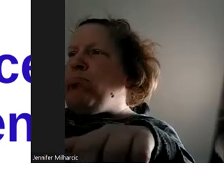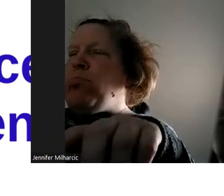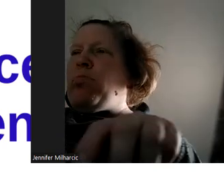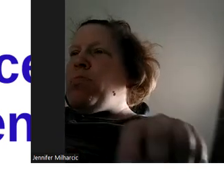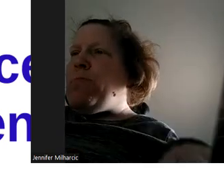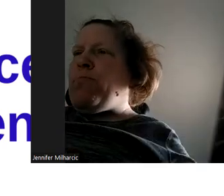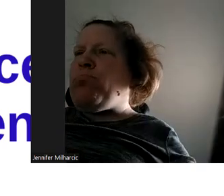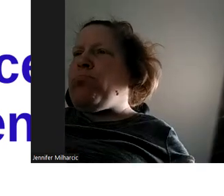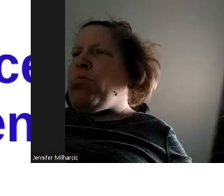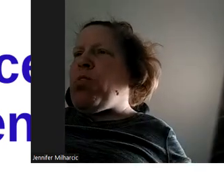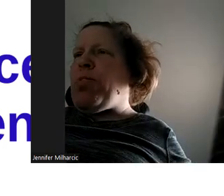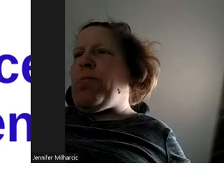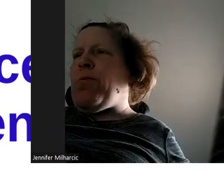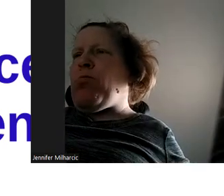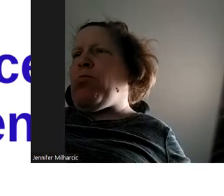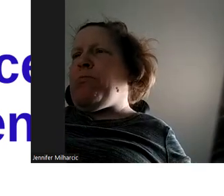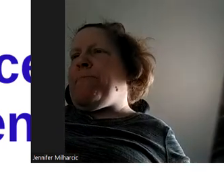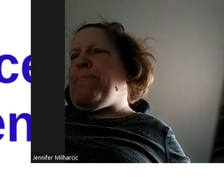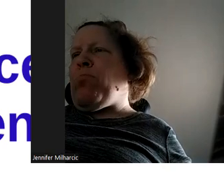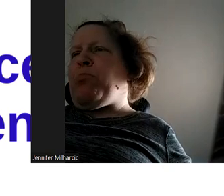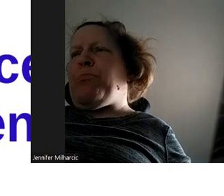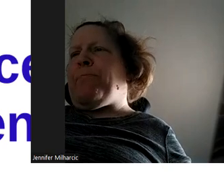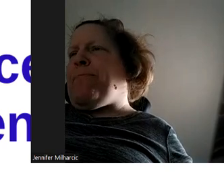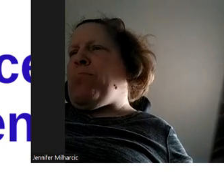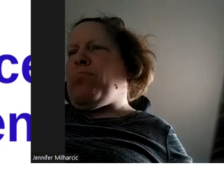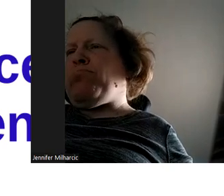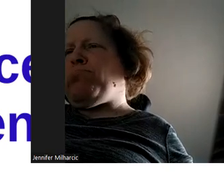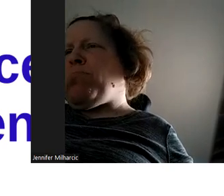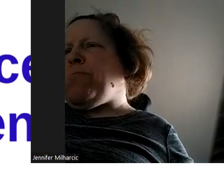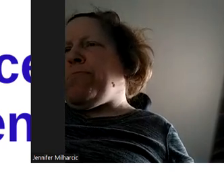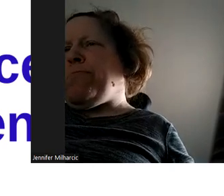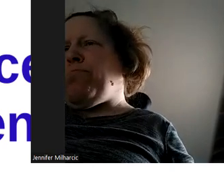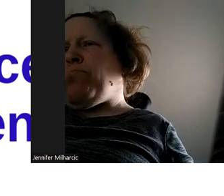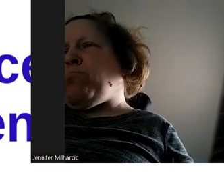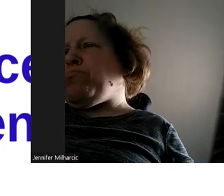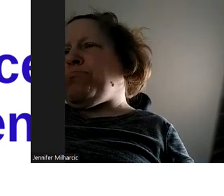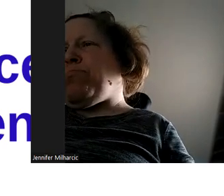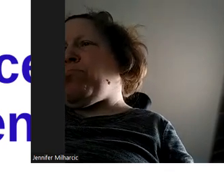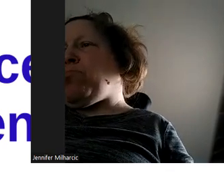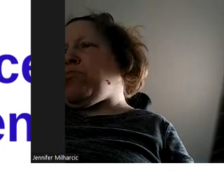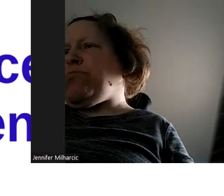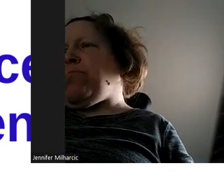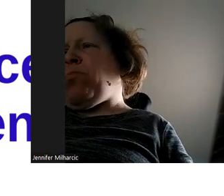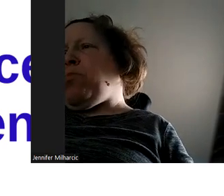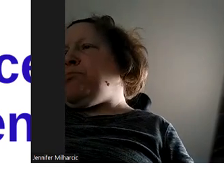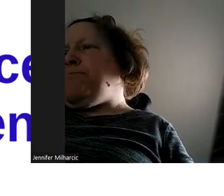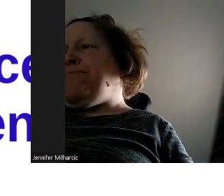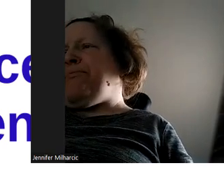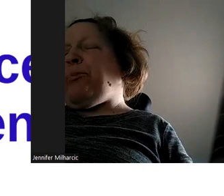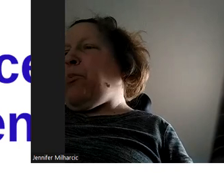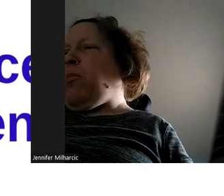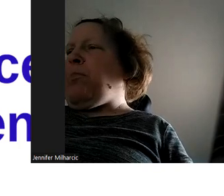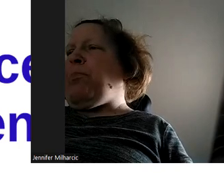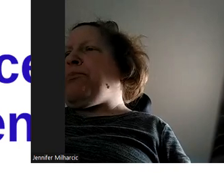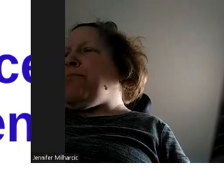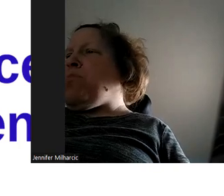creators who have submitted art creative writing and more if you sign up for our newsletter you will have access to